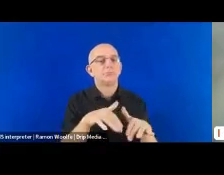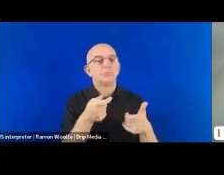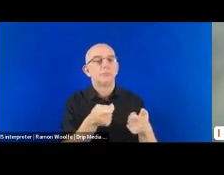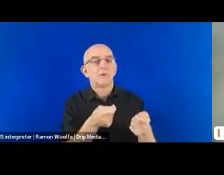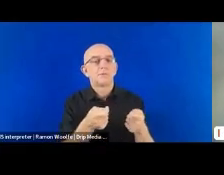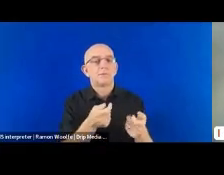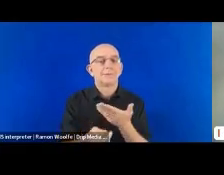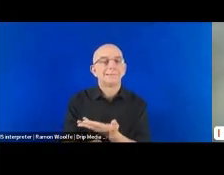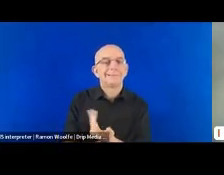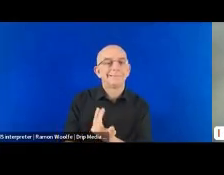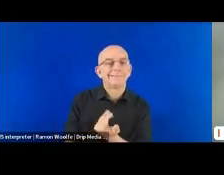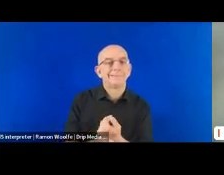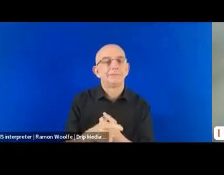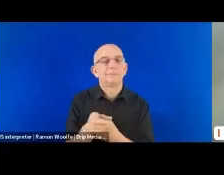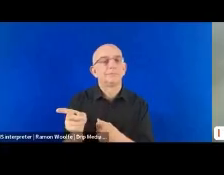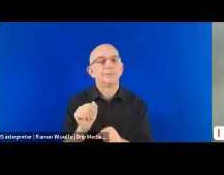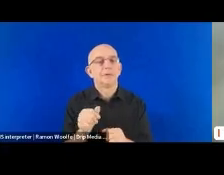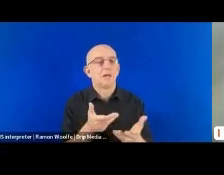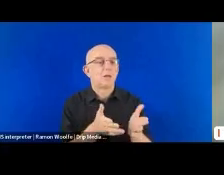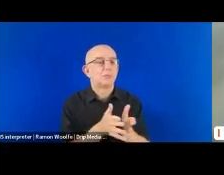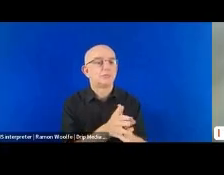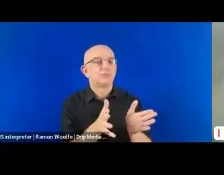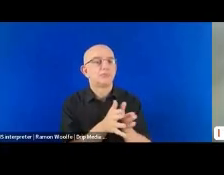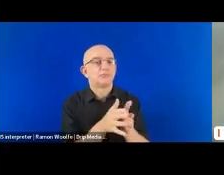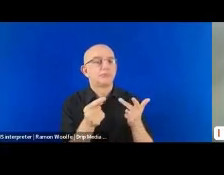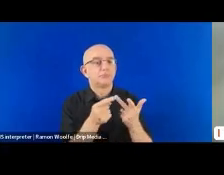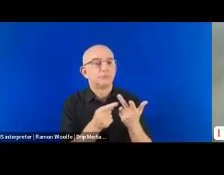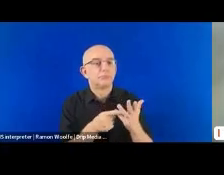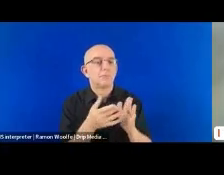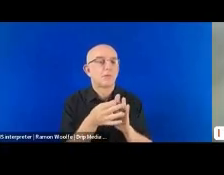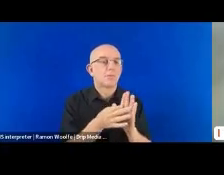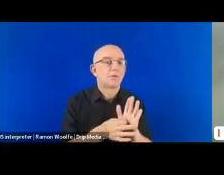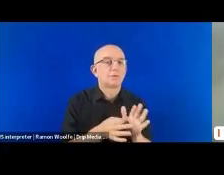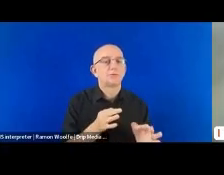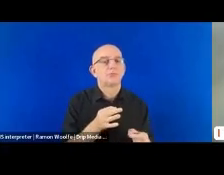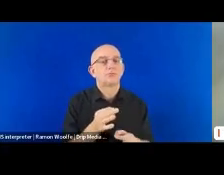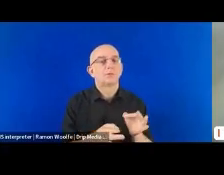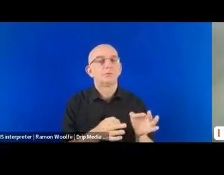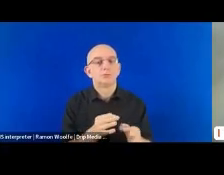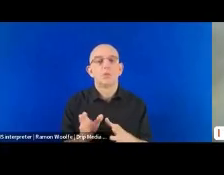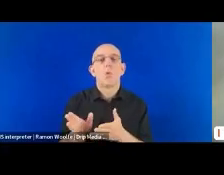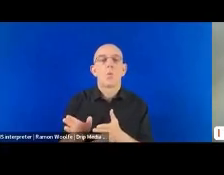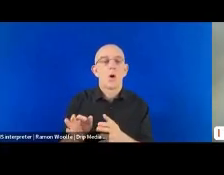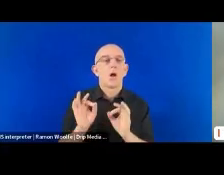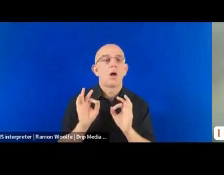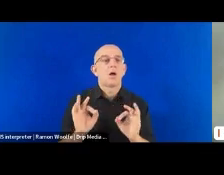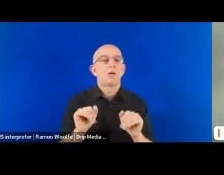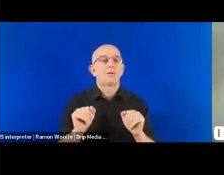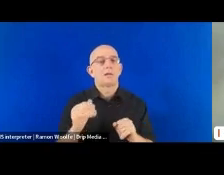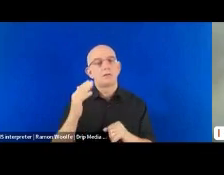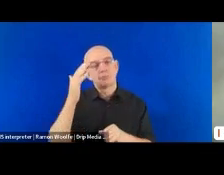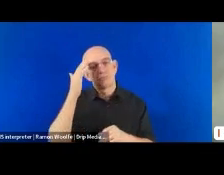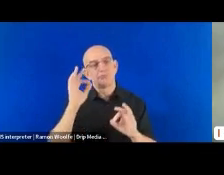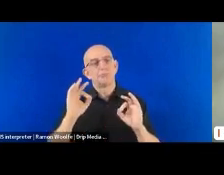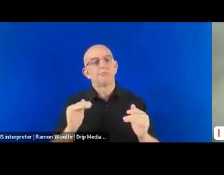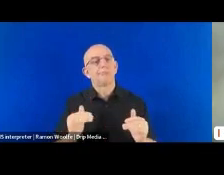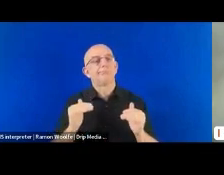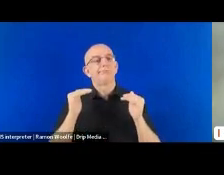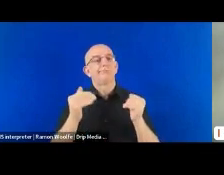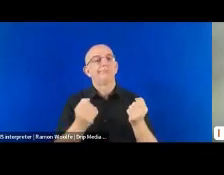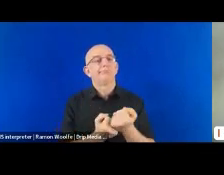governments to invest more in social protection, pushing for governments